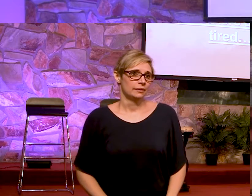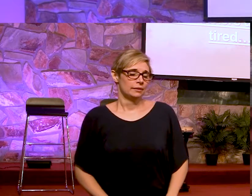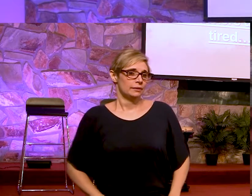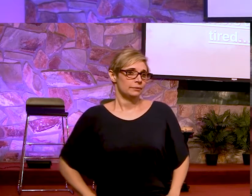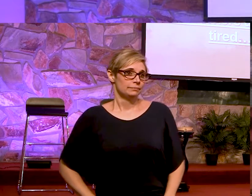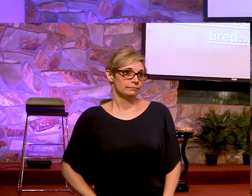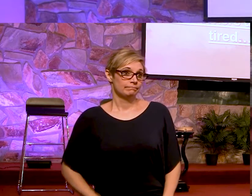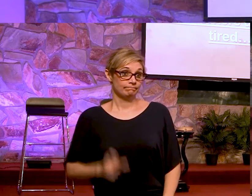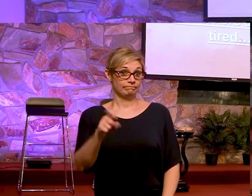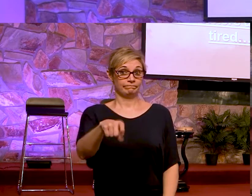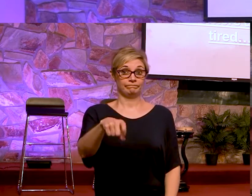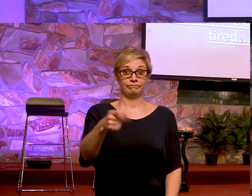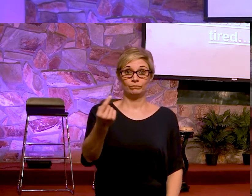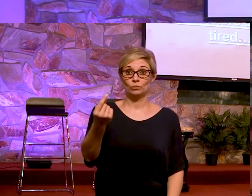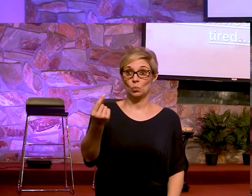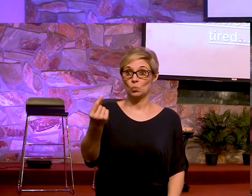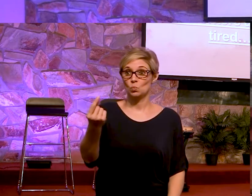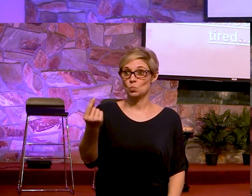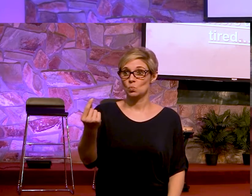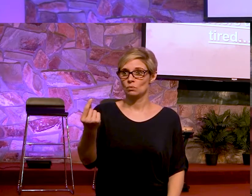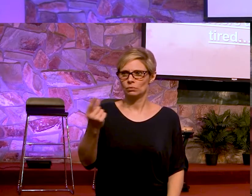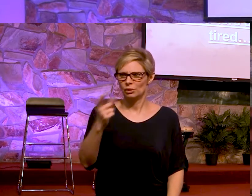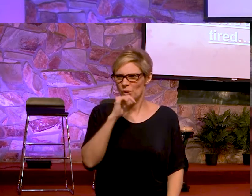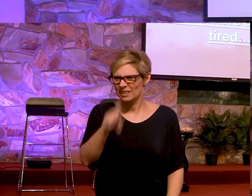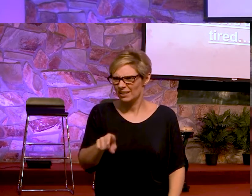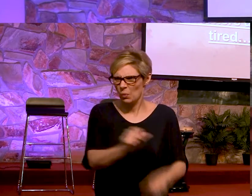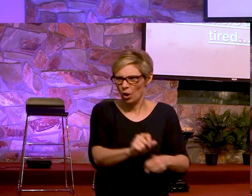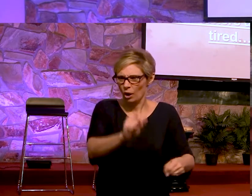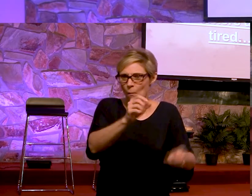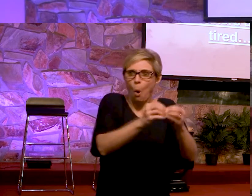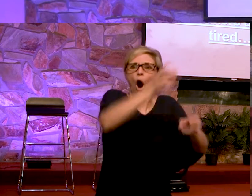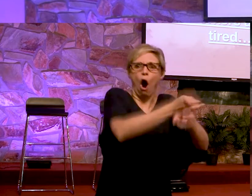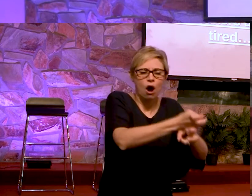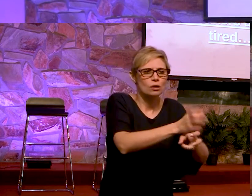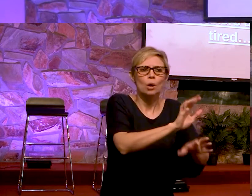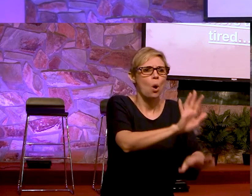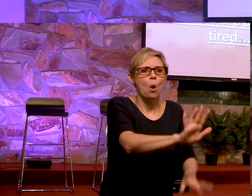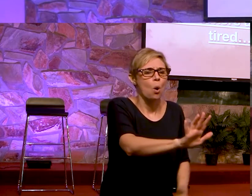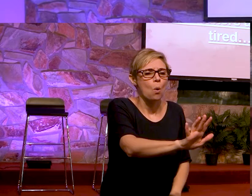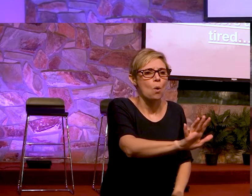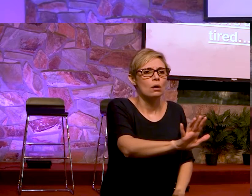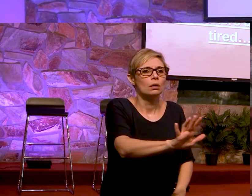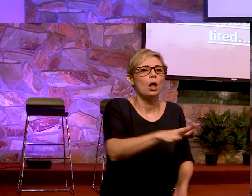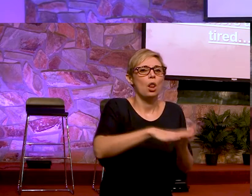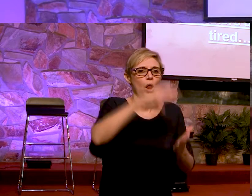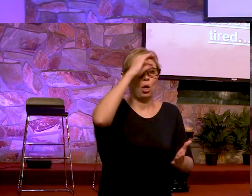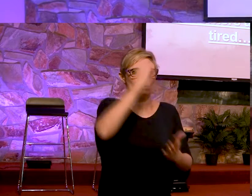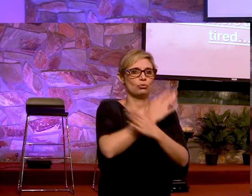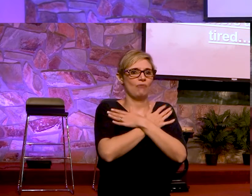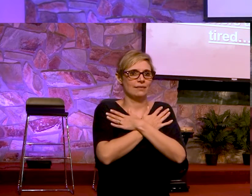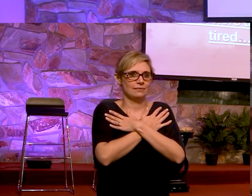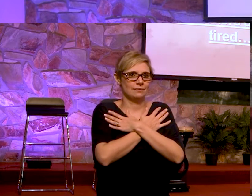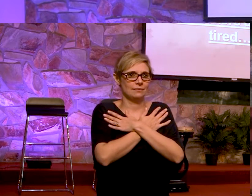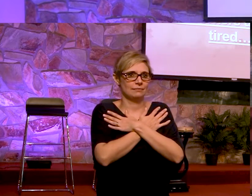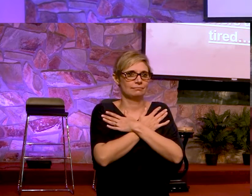You know what we need? We don't need to work harder. We need to learn to